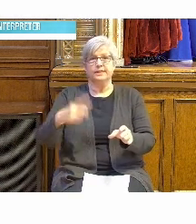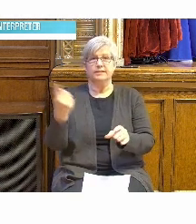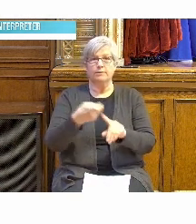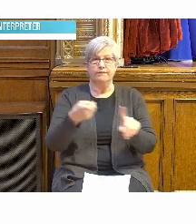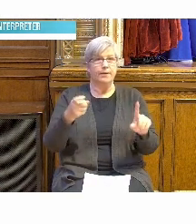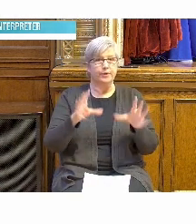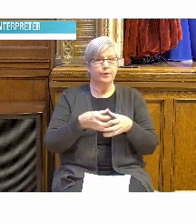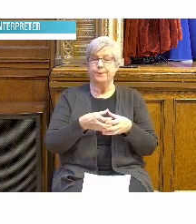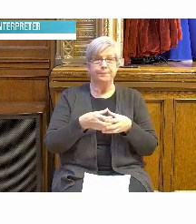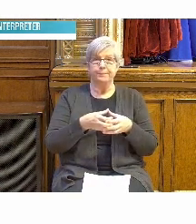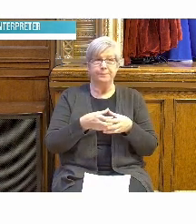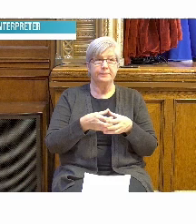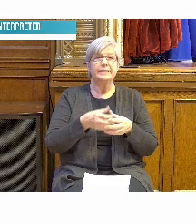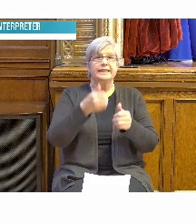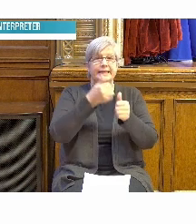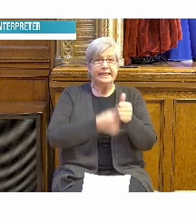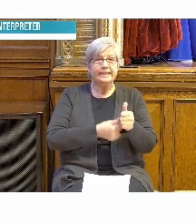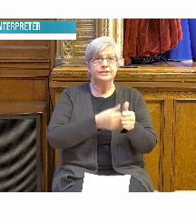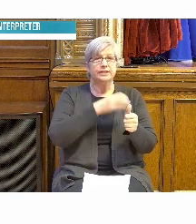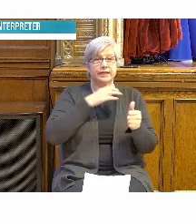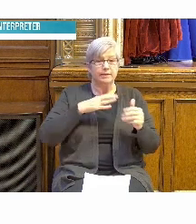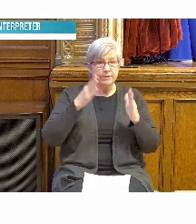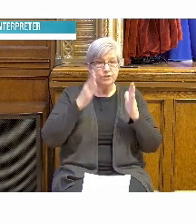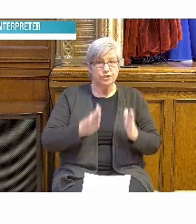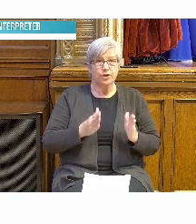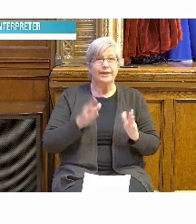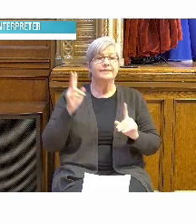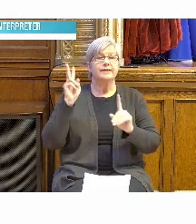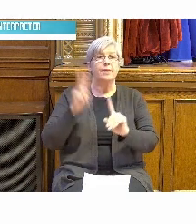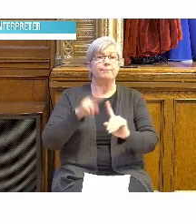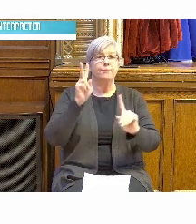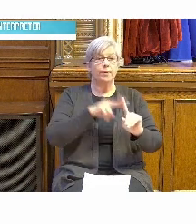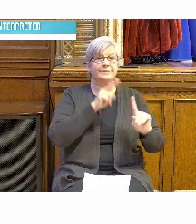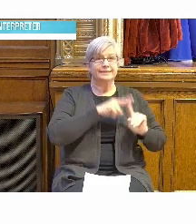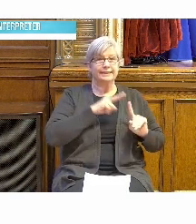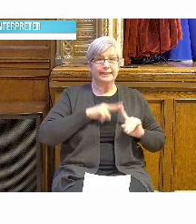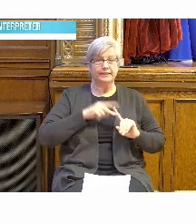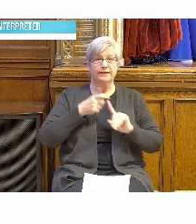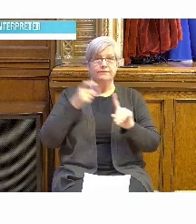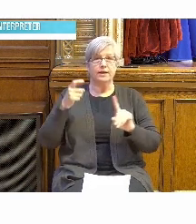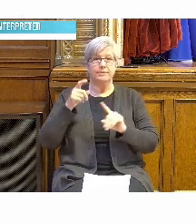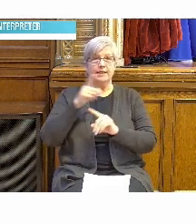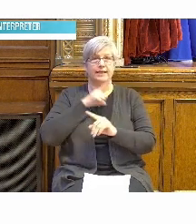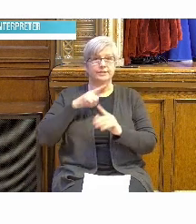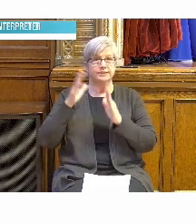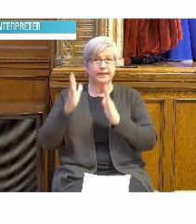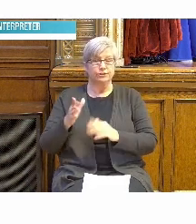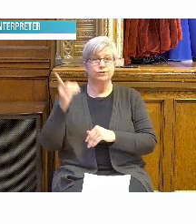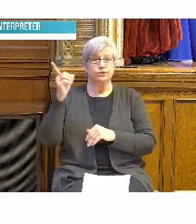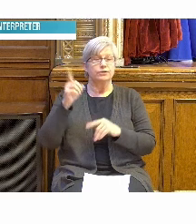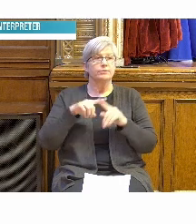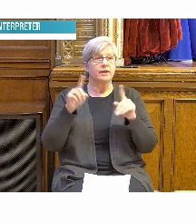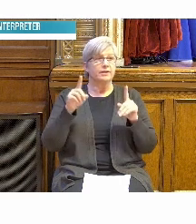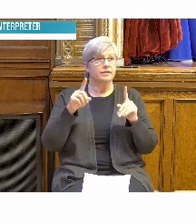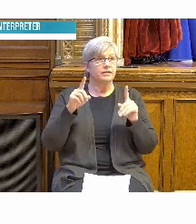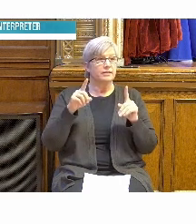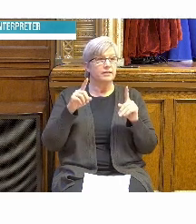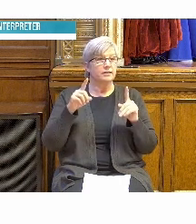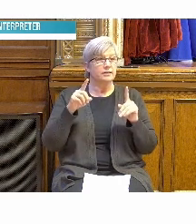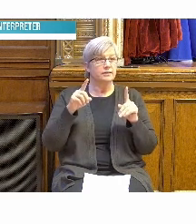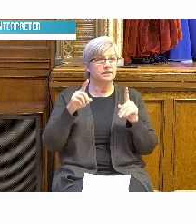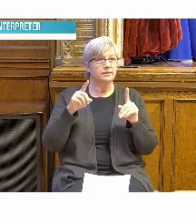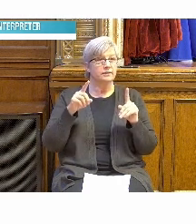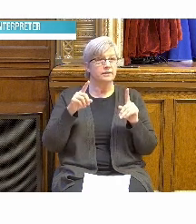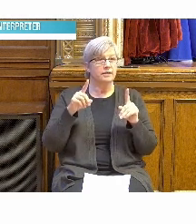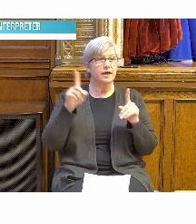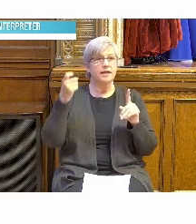commission. Each commissioner is appointed by a legislator, a